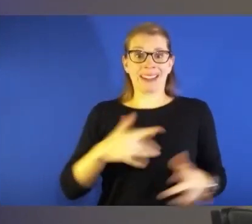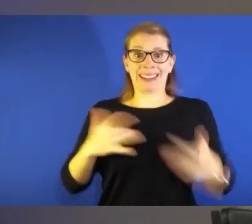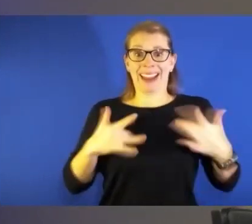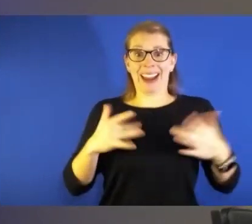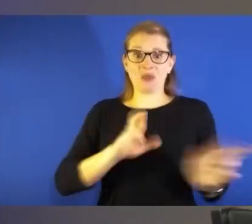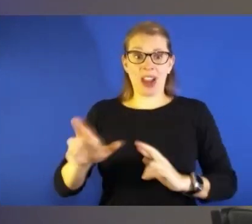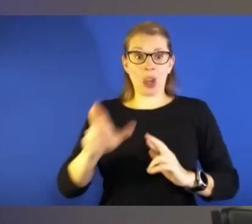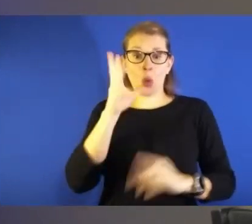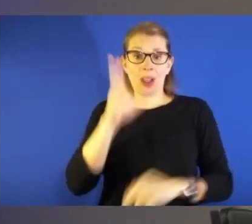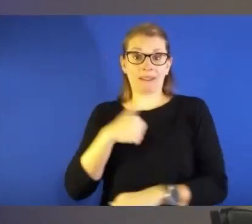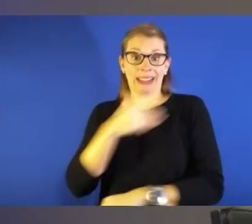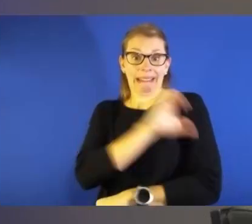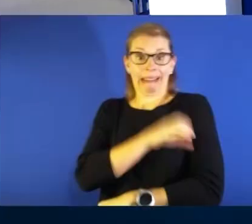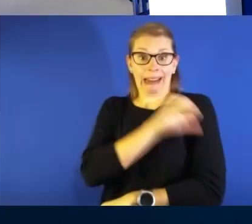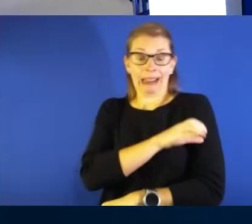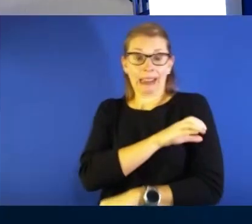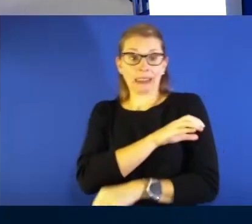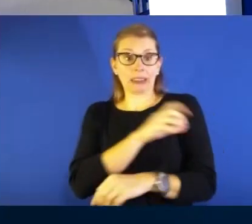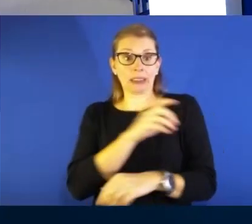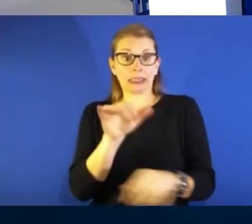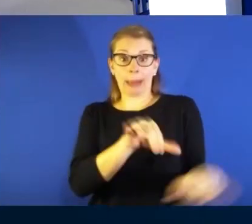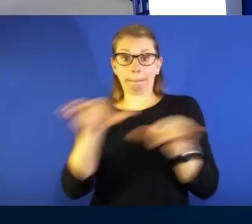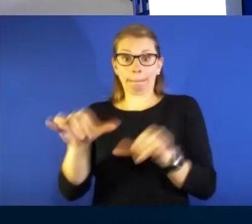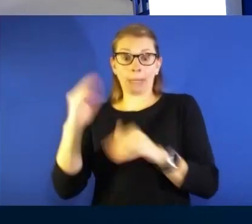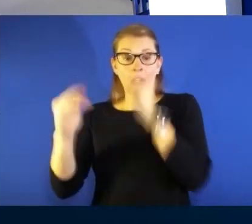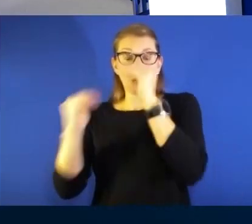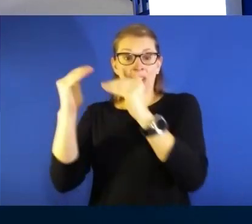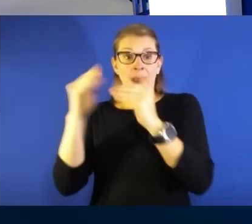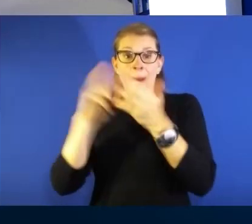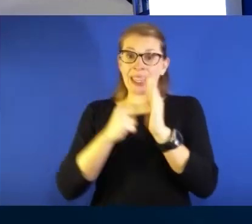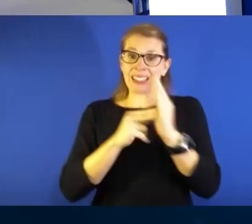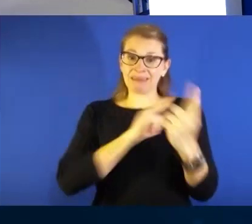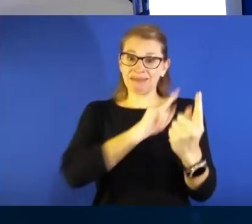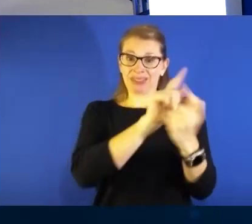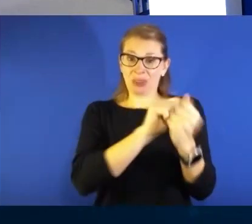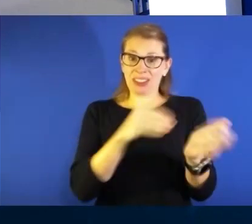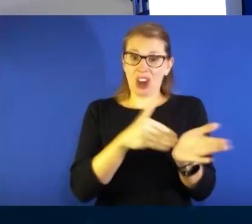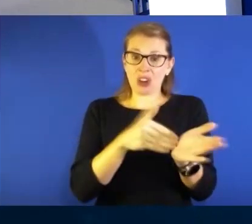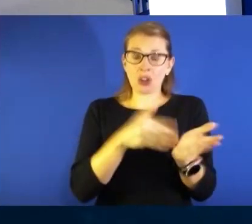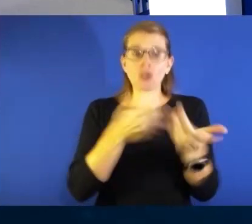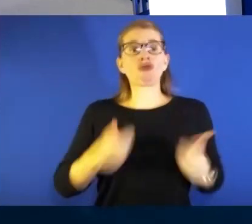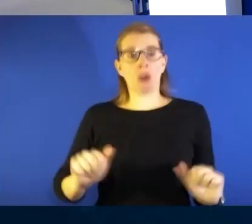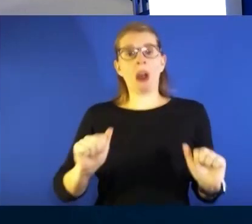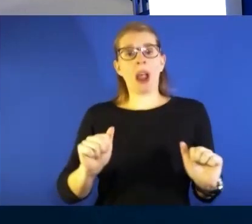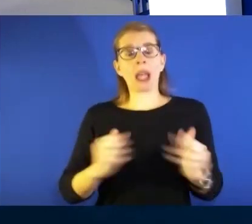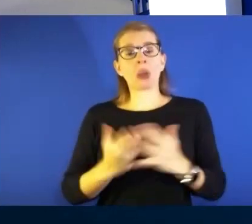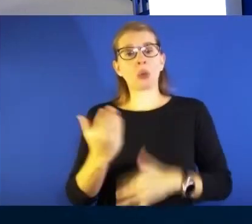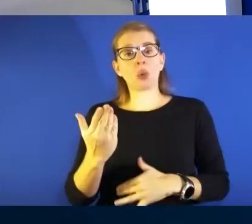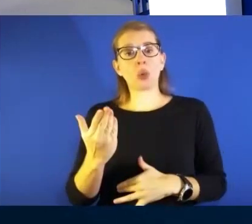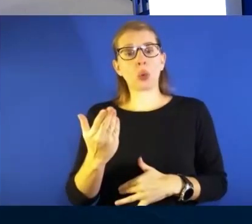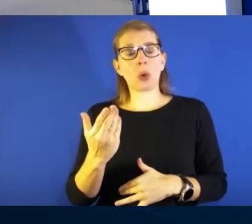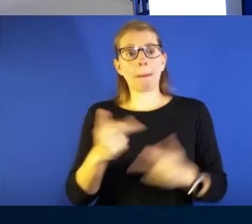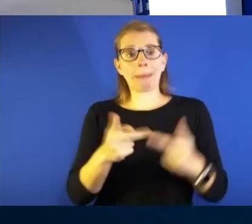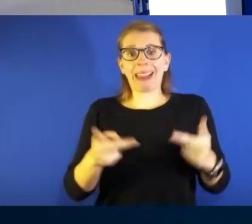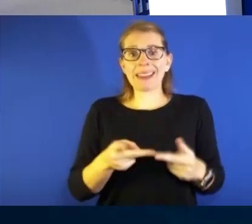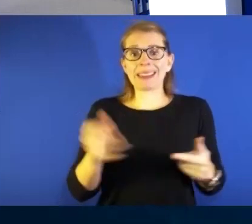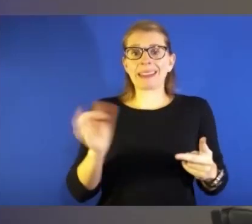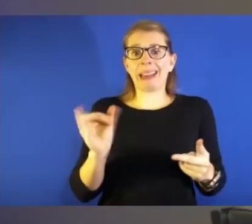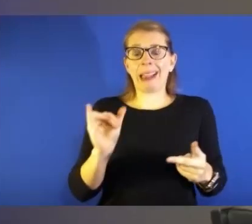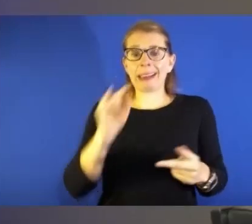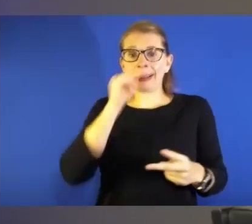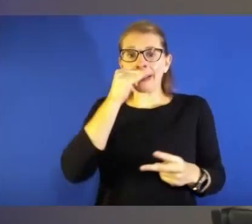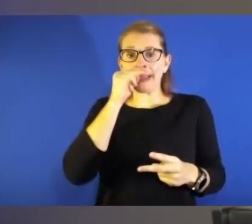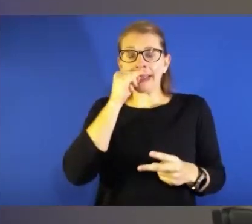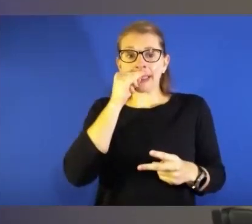be like they have to get it through a doctor. They would just come in and line I it up. think they're gonna try and do it through places where kids are in like a